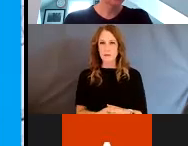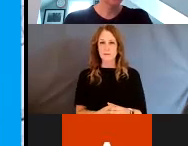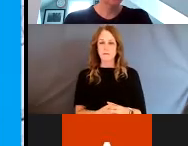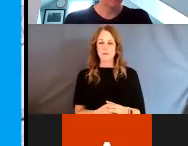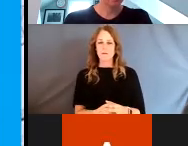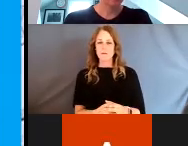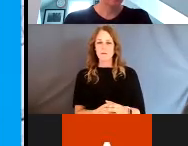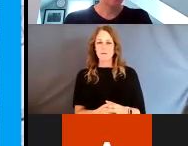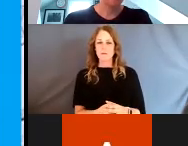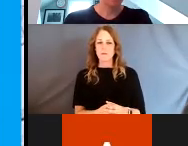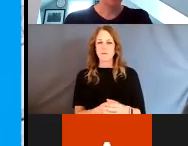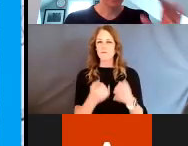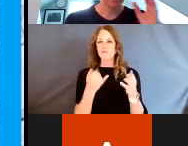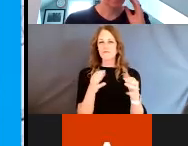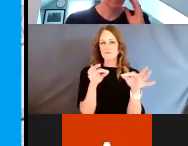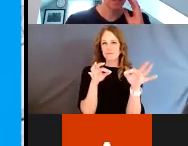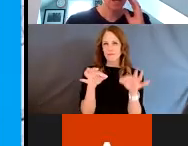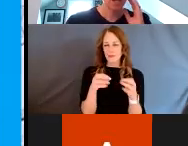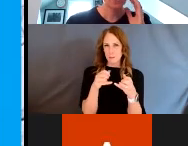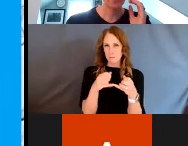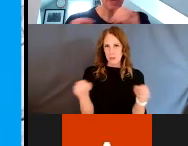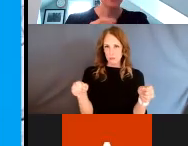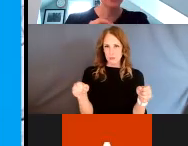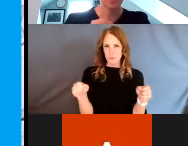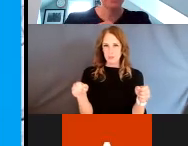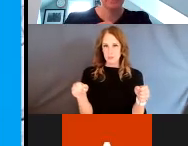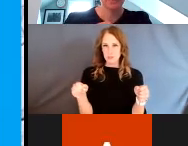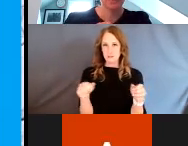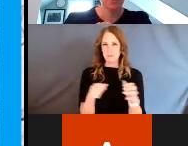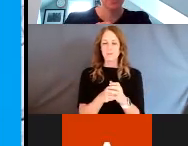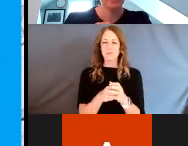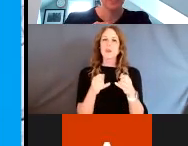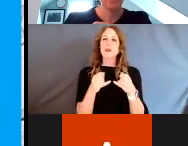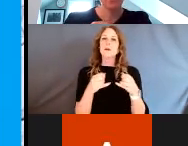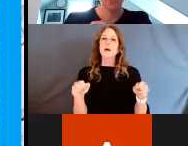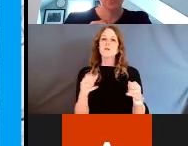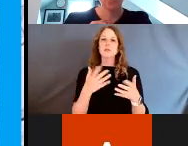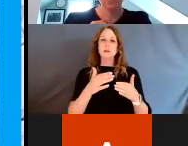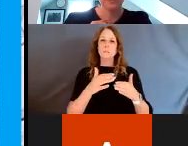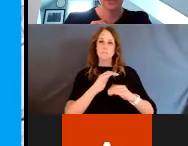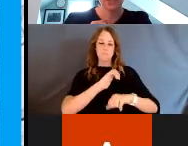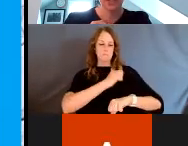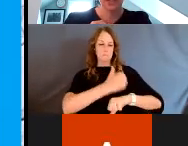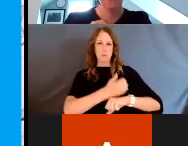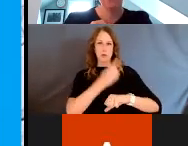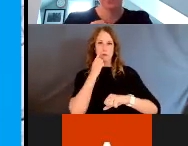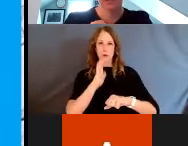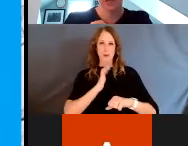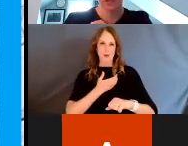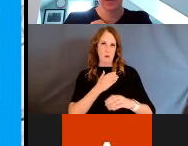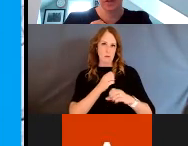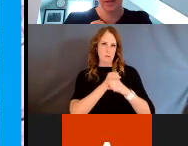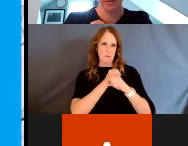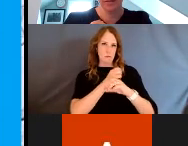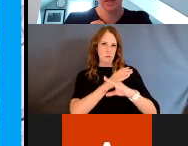So let's define boundaries. So boundaries are limits we set up for our own protection and for